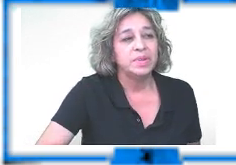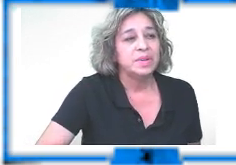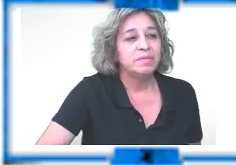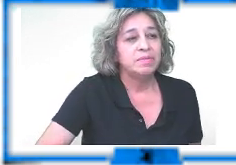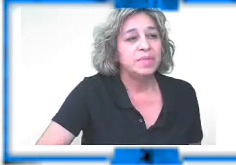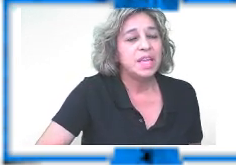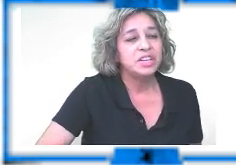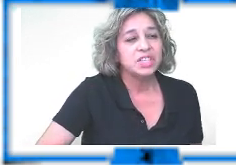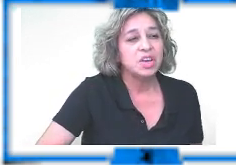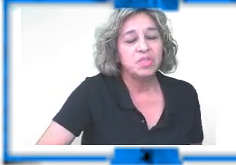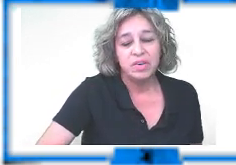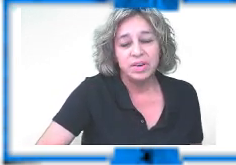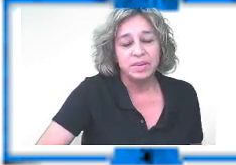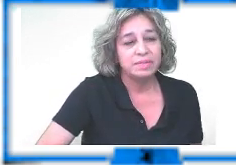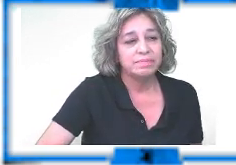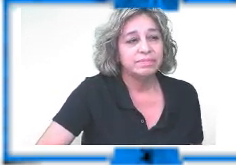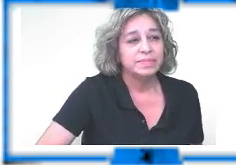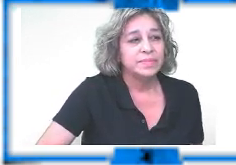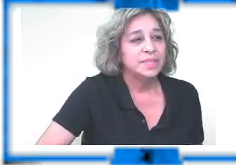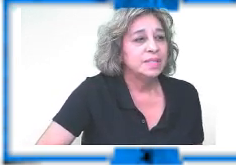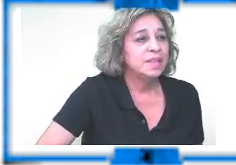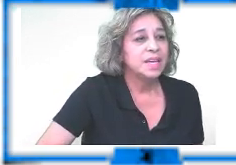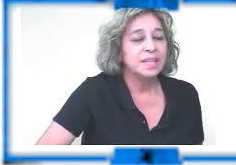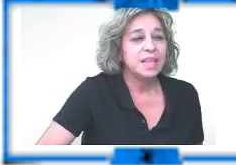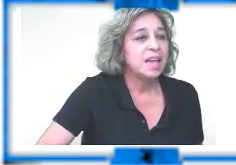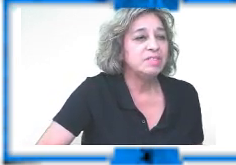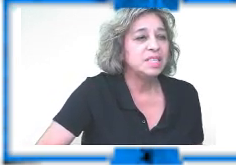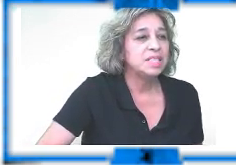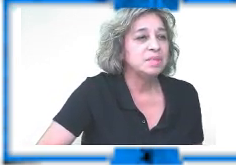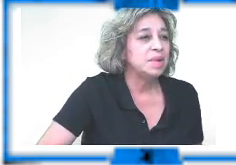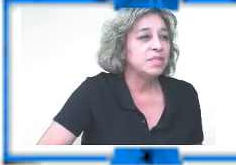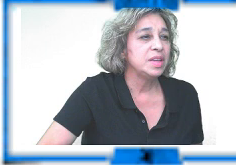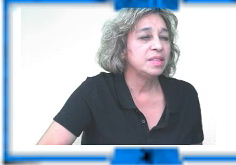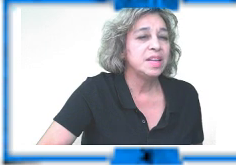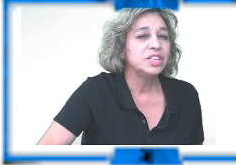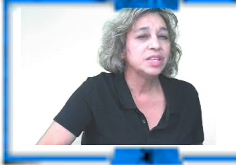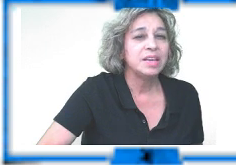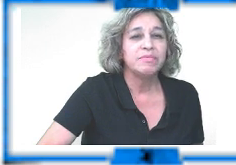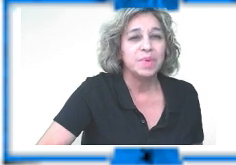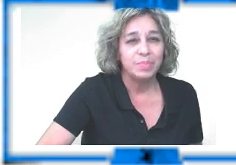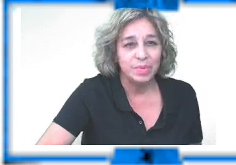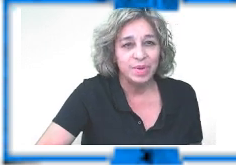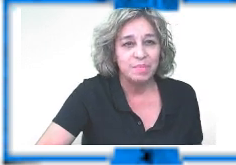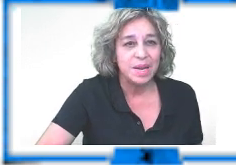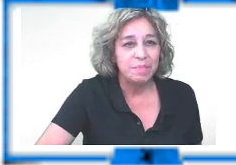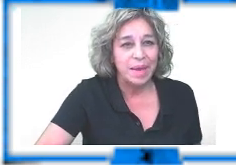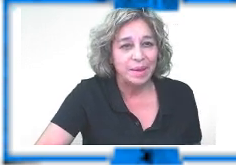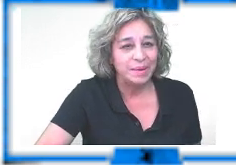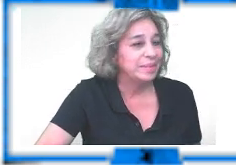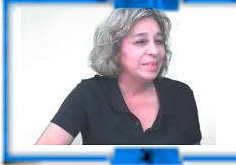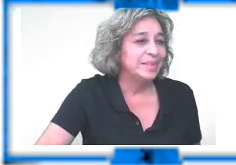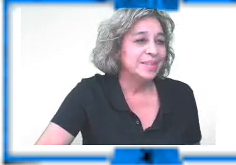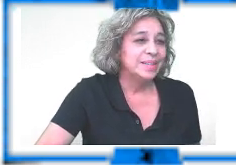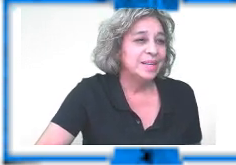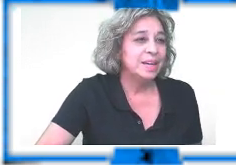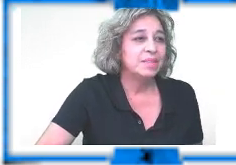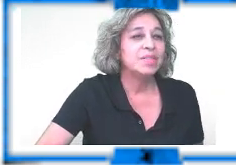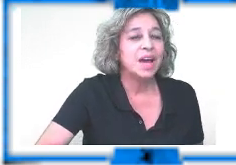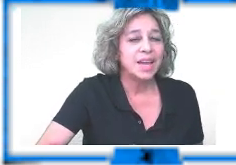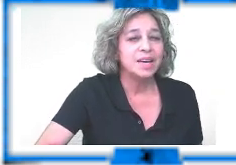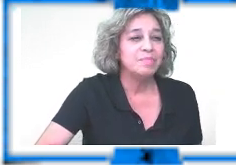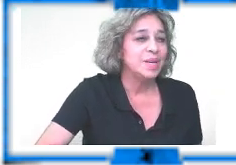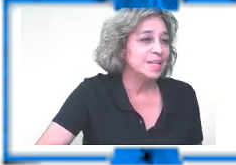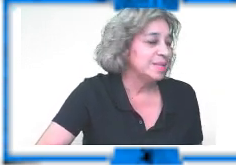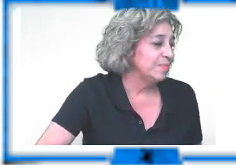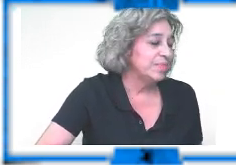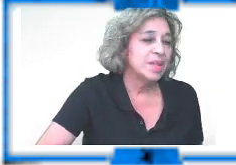people, they just go there and they have a system now. They just give people their money back. The